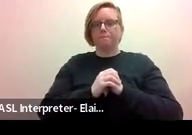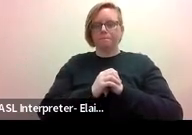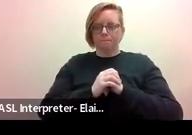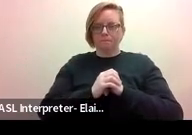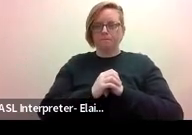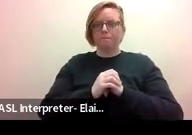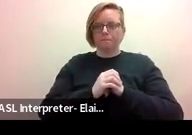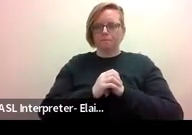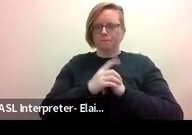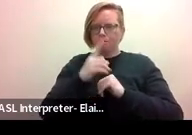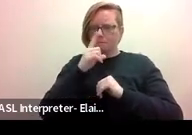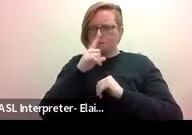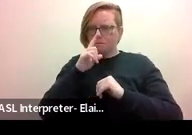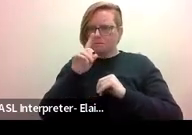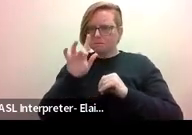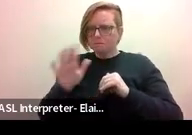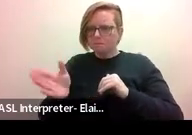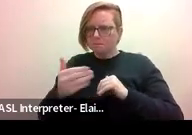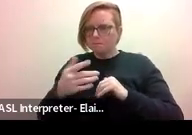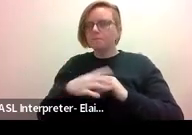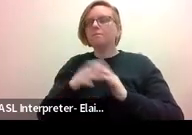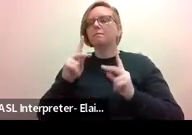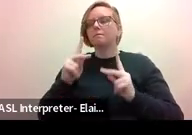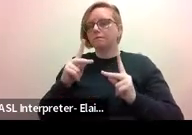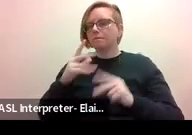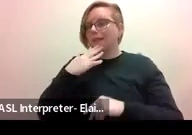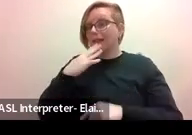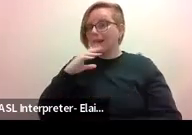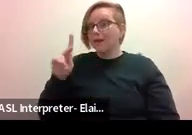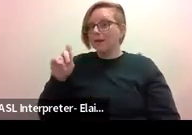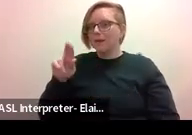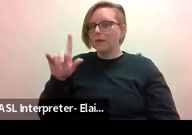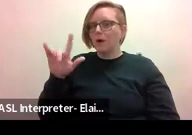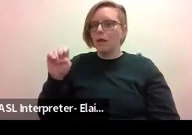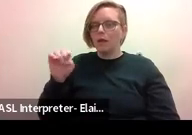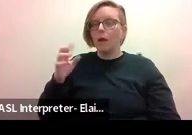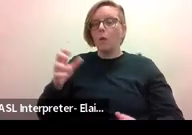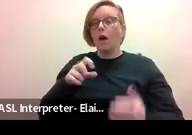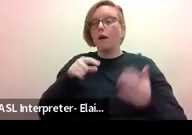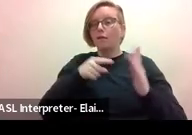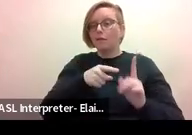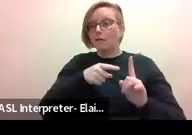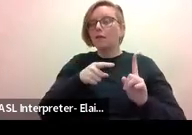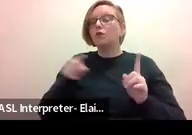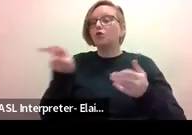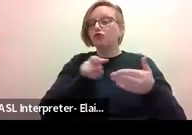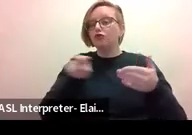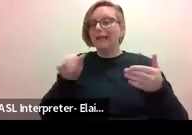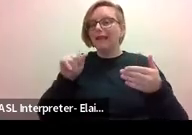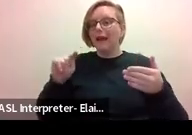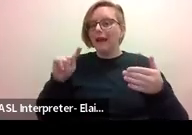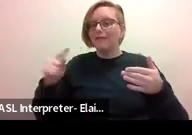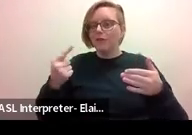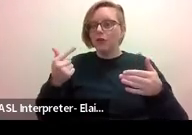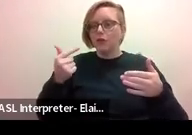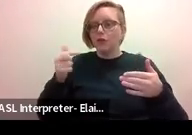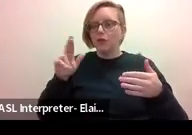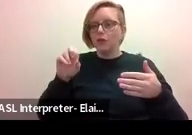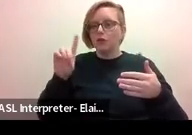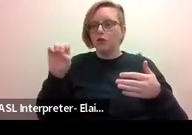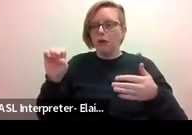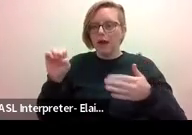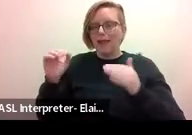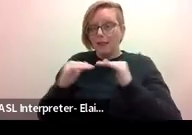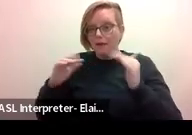can you flip it, Carly? Thank you. We want Eli to read at a first grade level. What skill